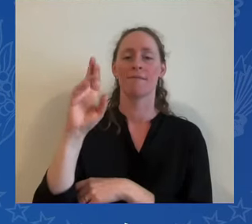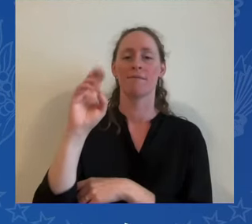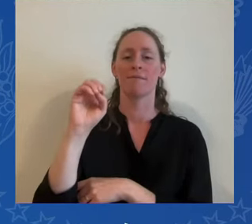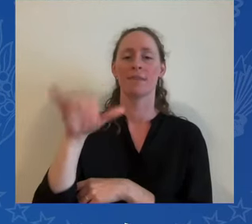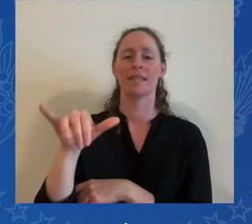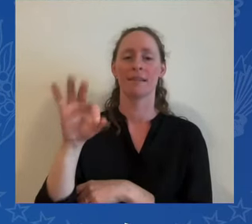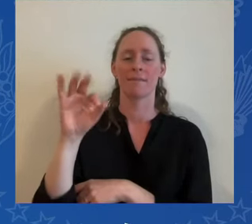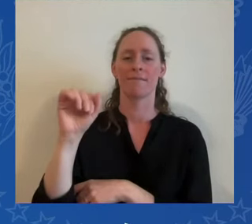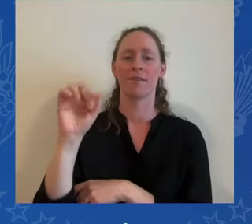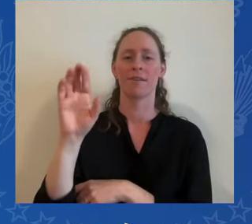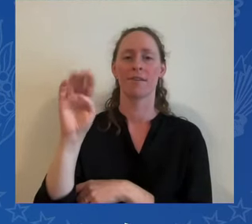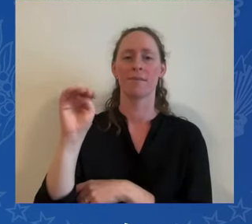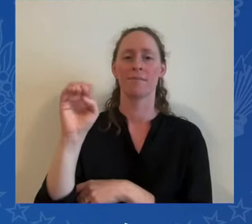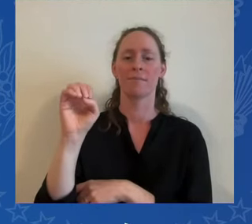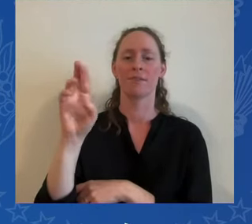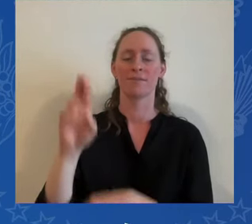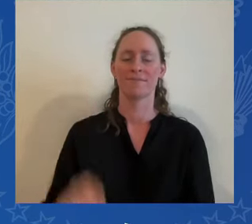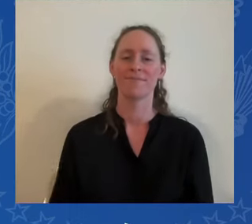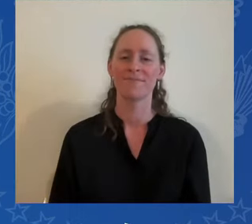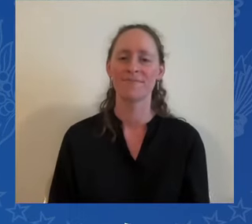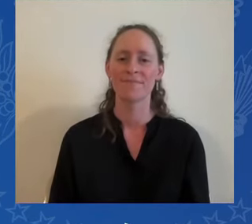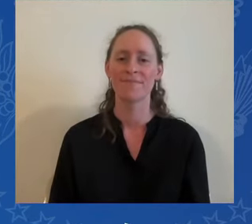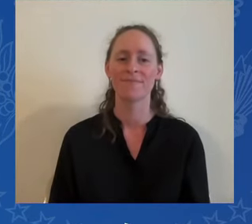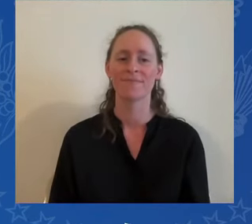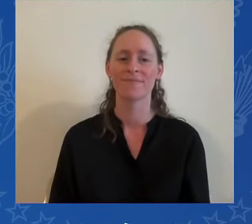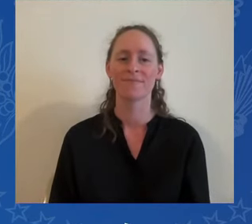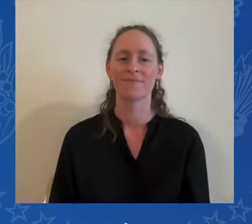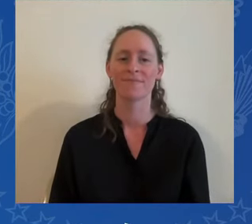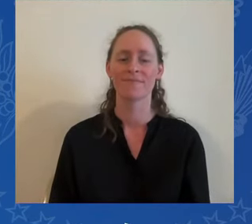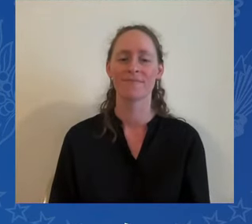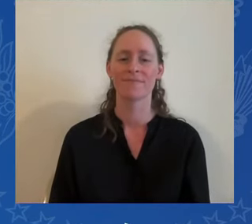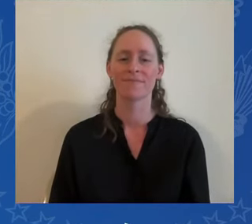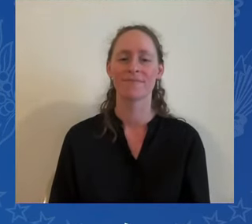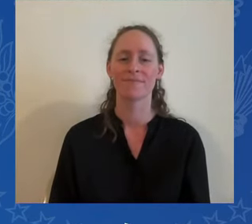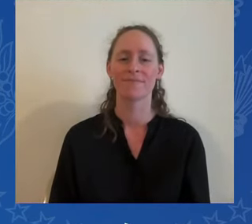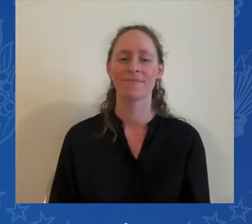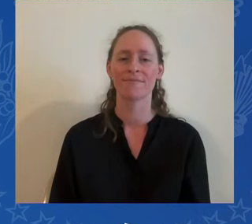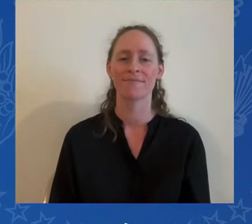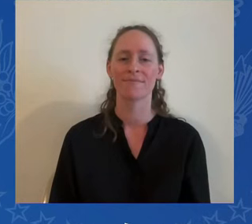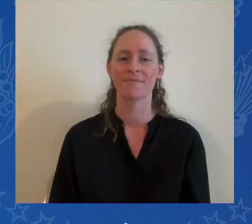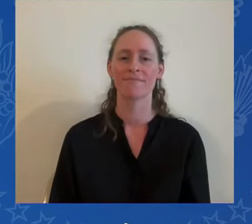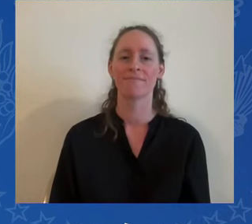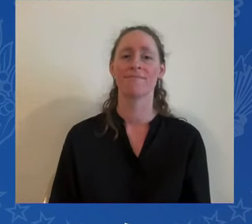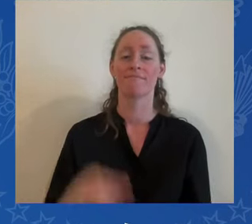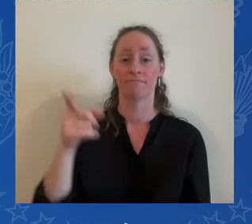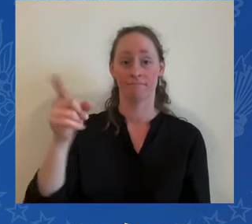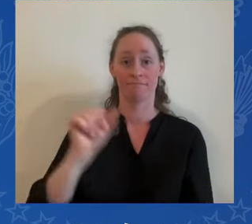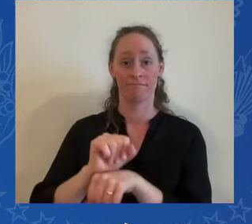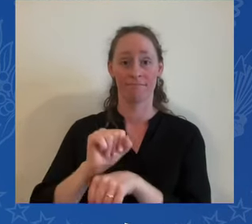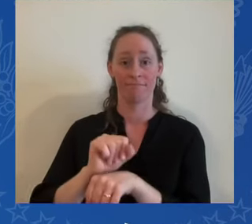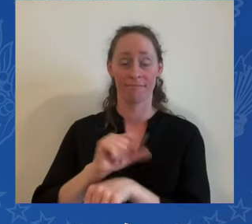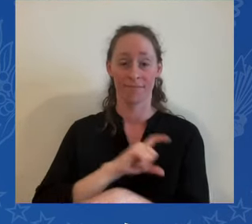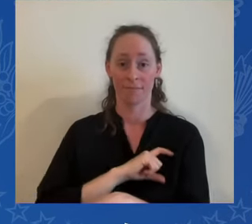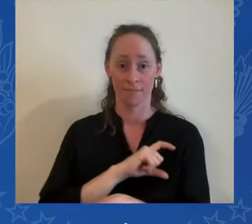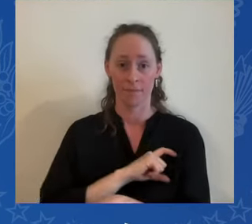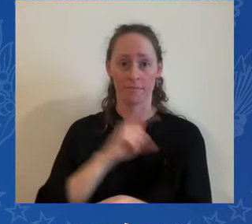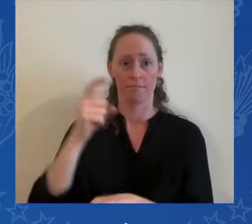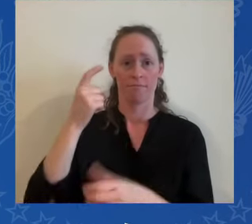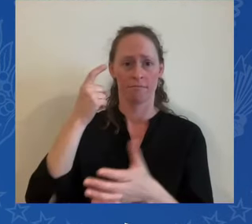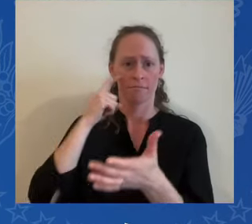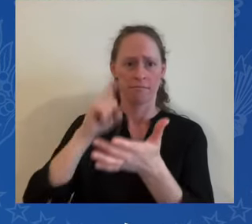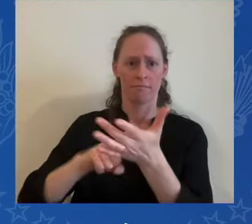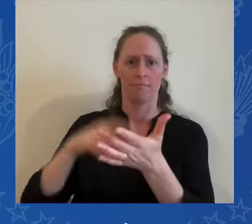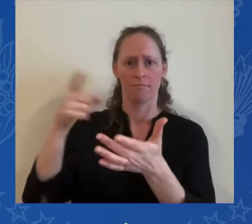Corporal Jeffrey Farmer of the Littleton Police Department, for his rapid action to save the life of a fellow officer who had been grievously